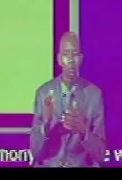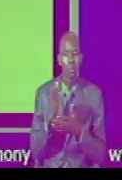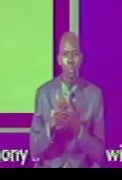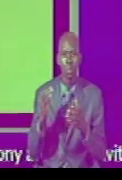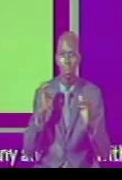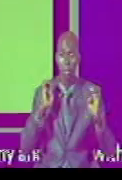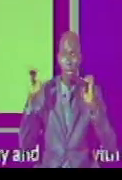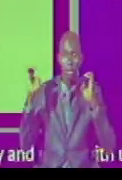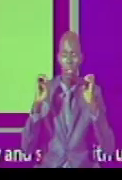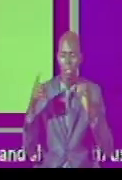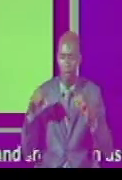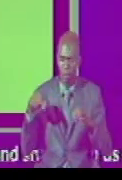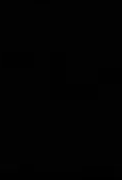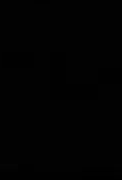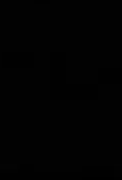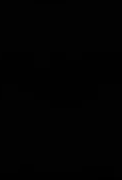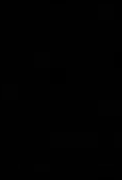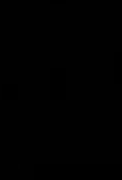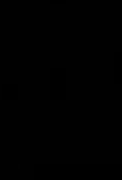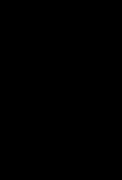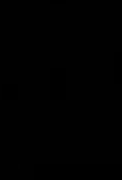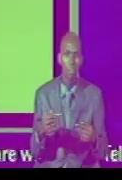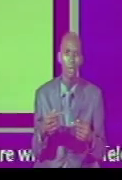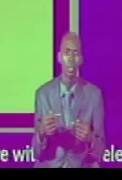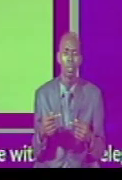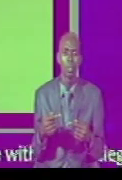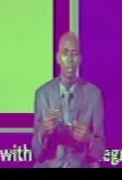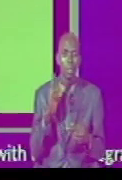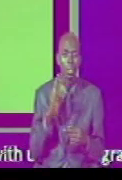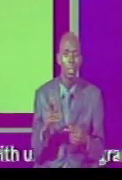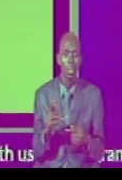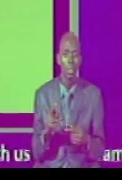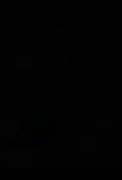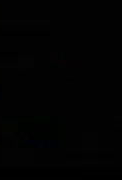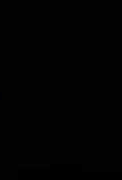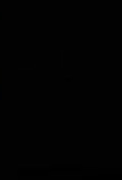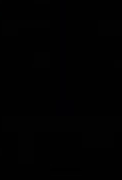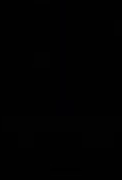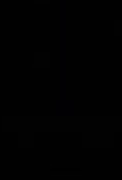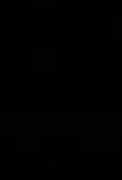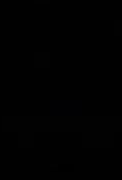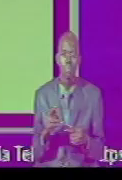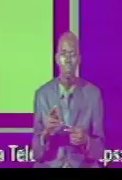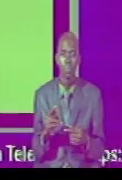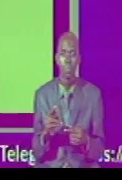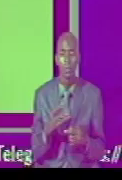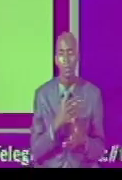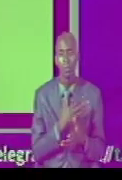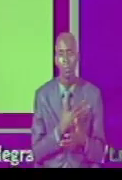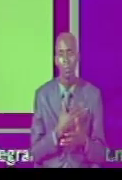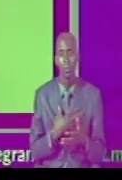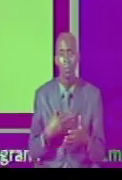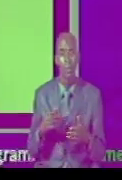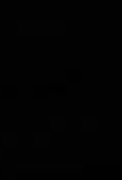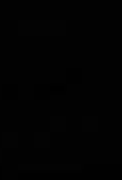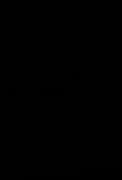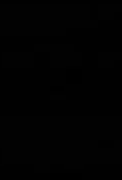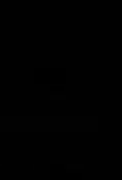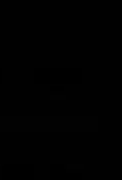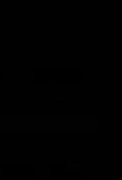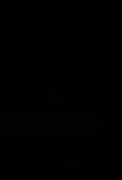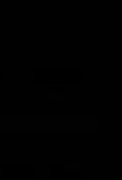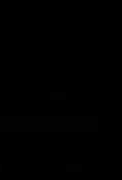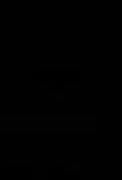started aching to the point where there were two like lumps on my legs that I started feeling. And any time my legs began to